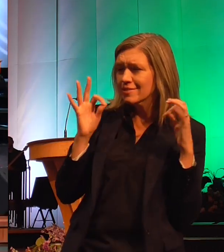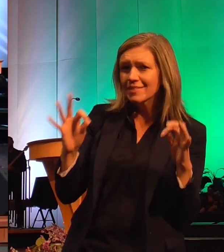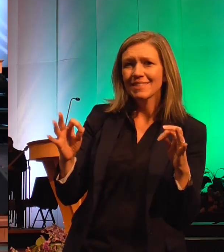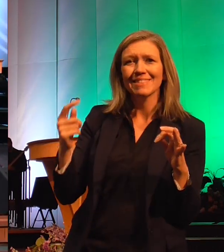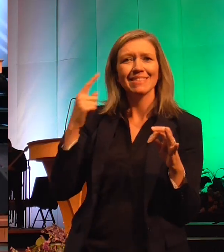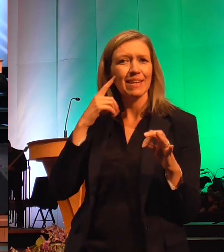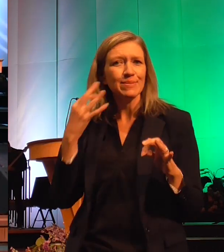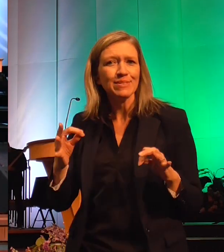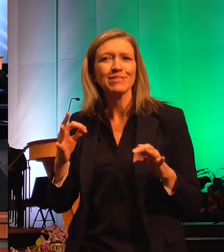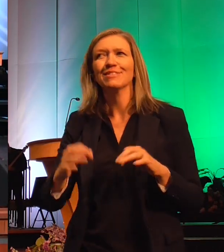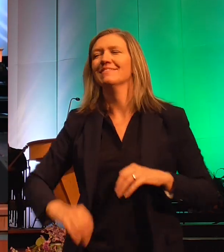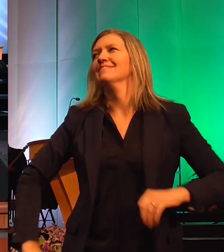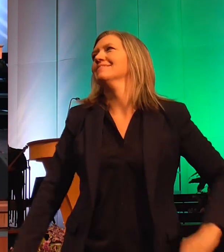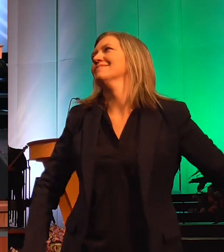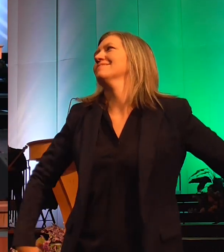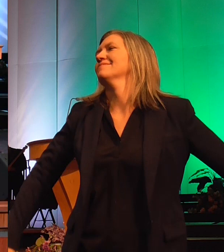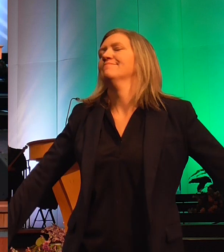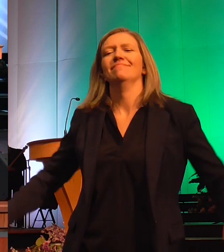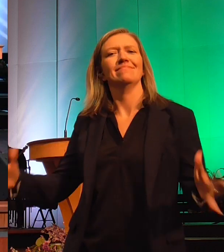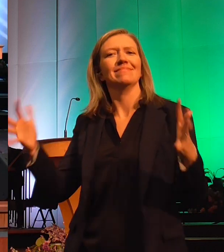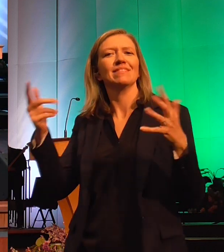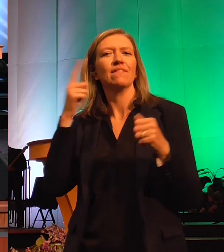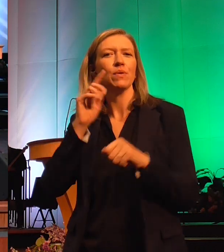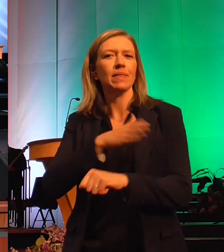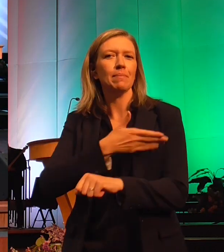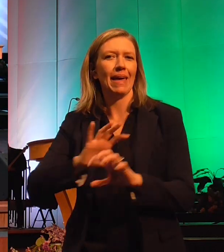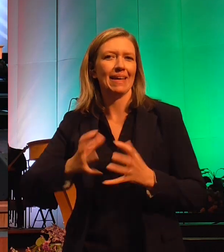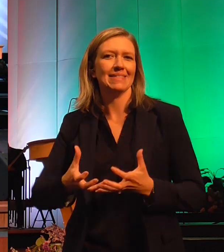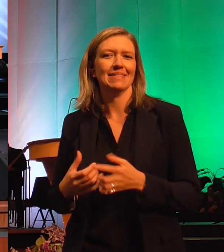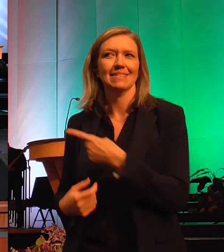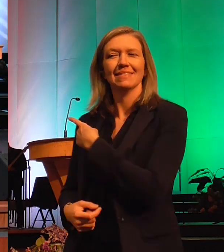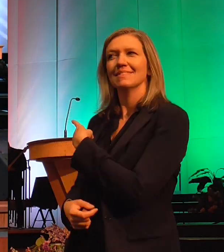wonderful too. As we, let's hear it for our Mile High Band.